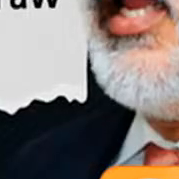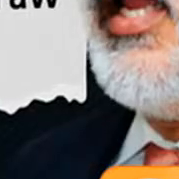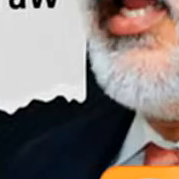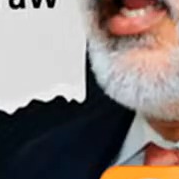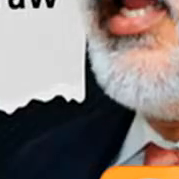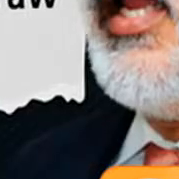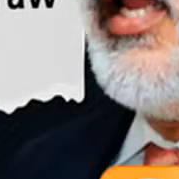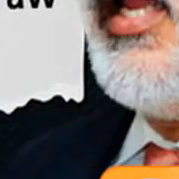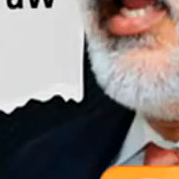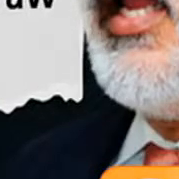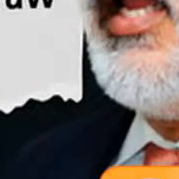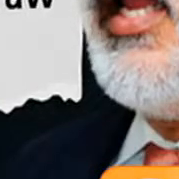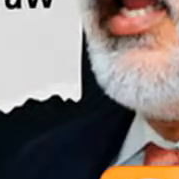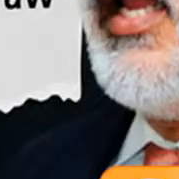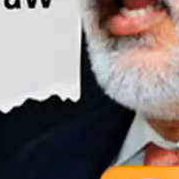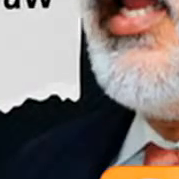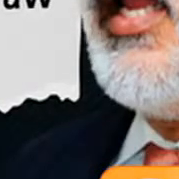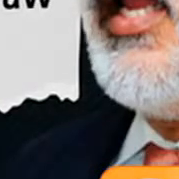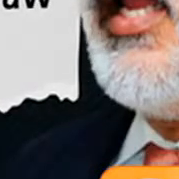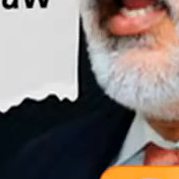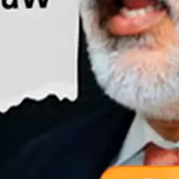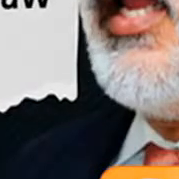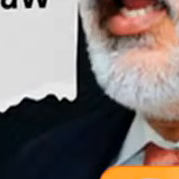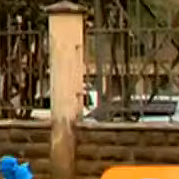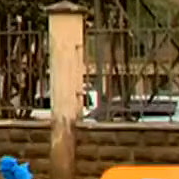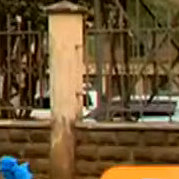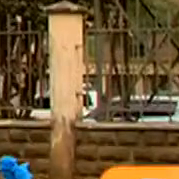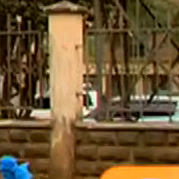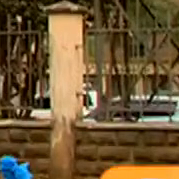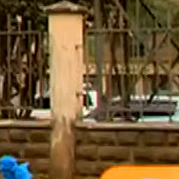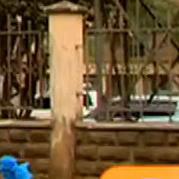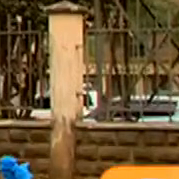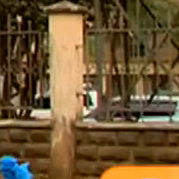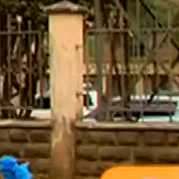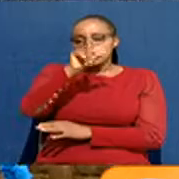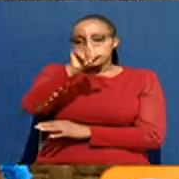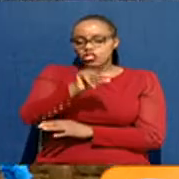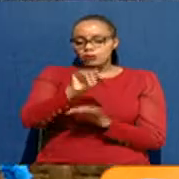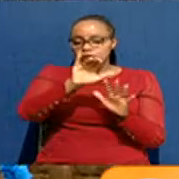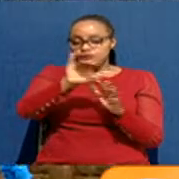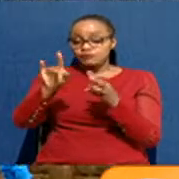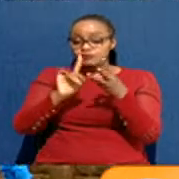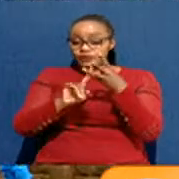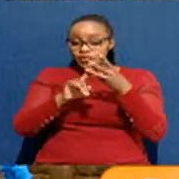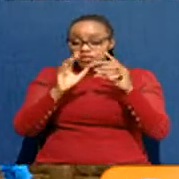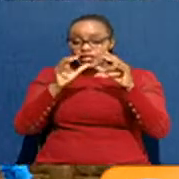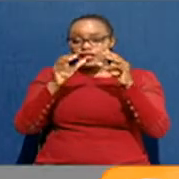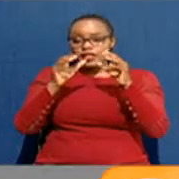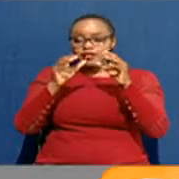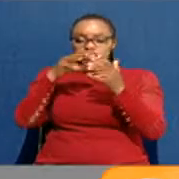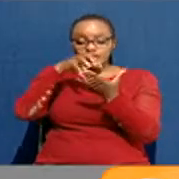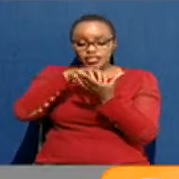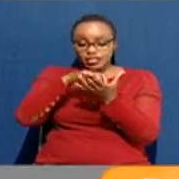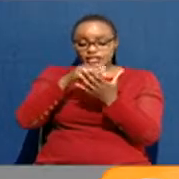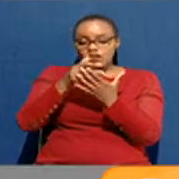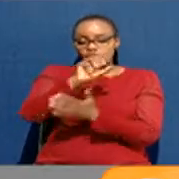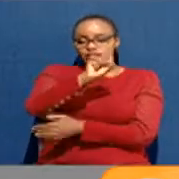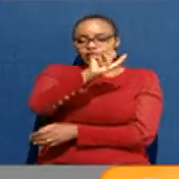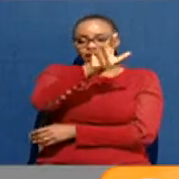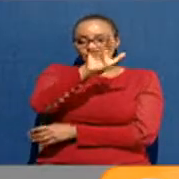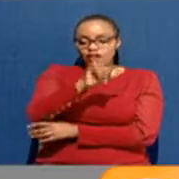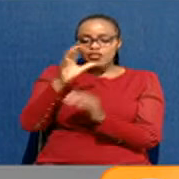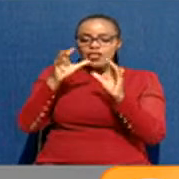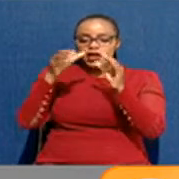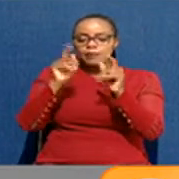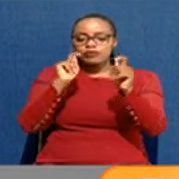that P.V. Rao awarded the lease to the lowest bidder. In the third case, filed by Sarai Group, the company was seeking